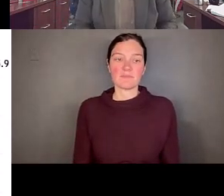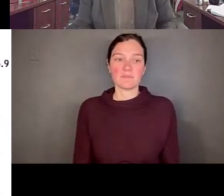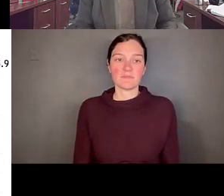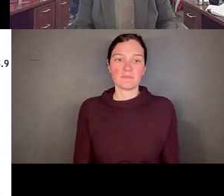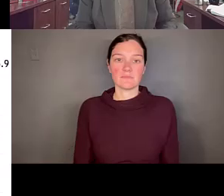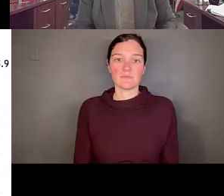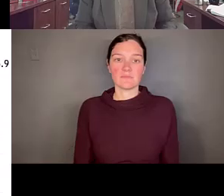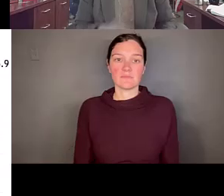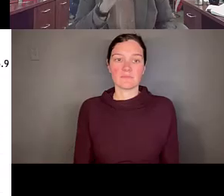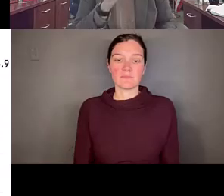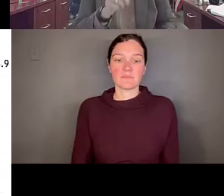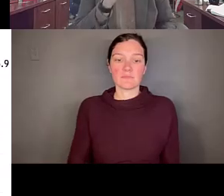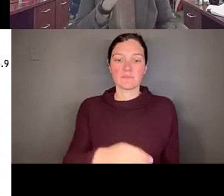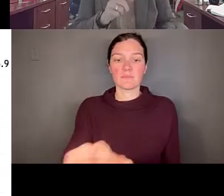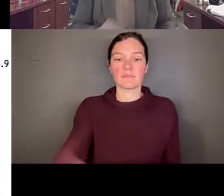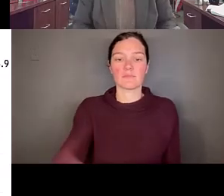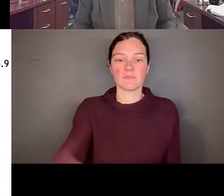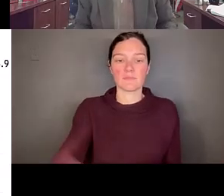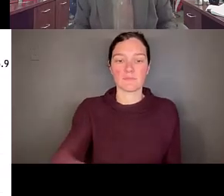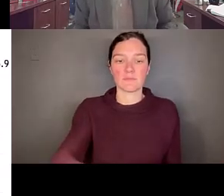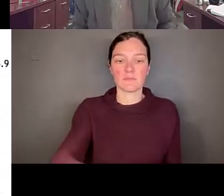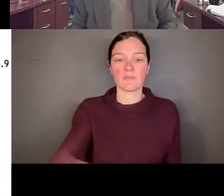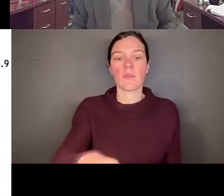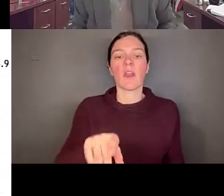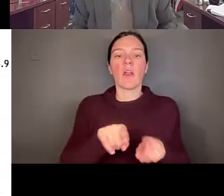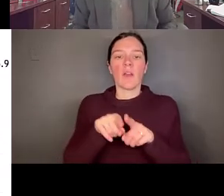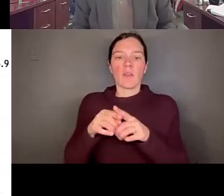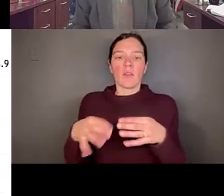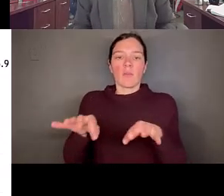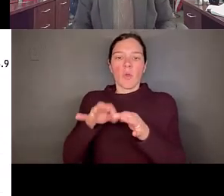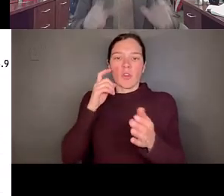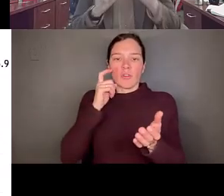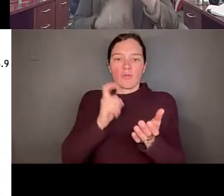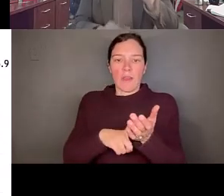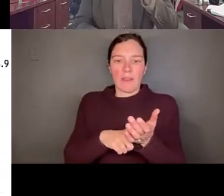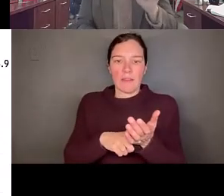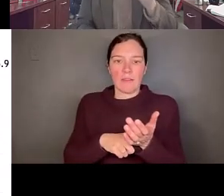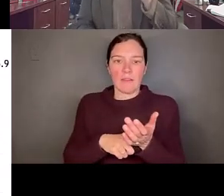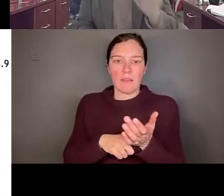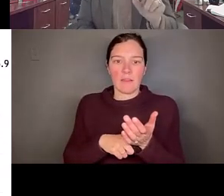It's also really important to recognize the significant increase in labor costs.